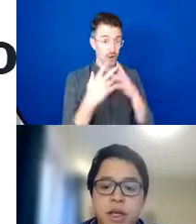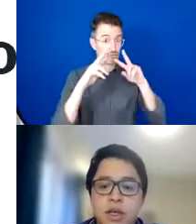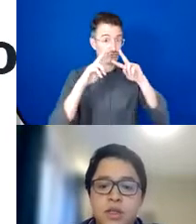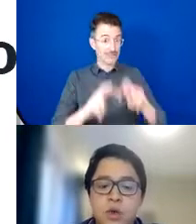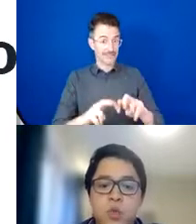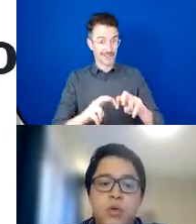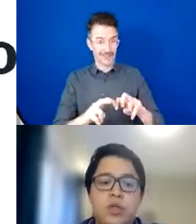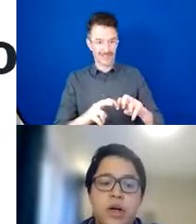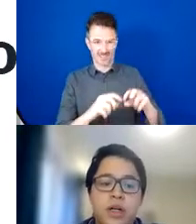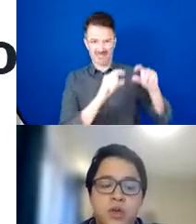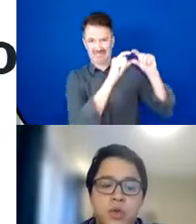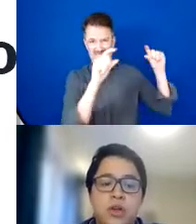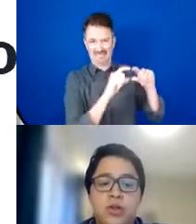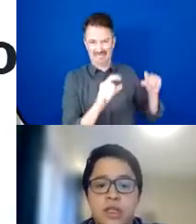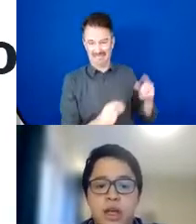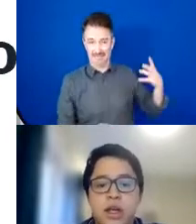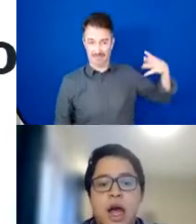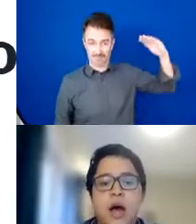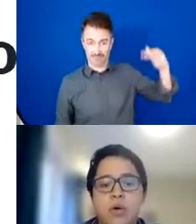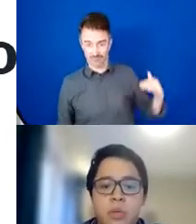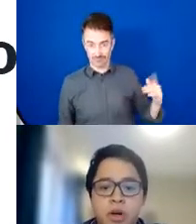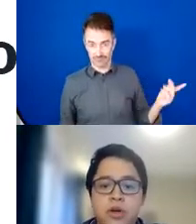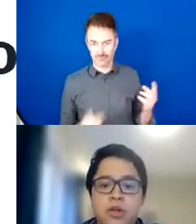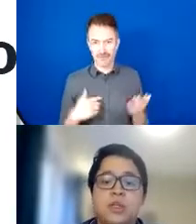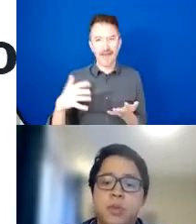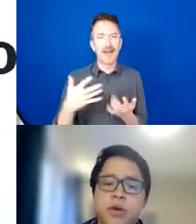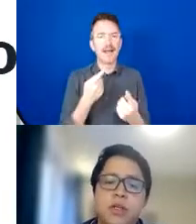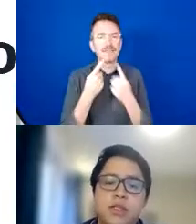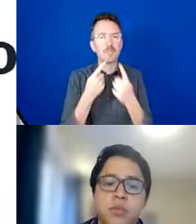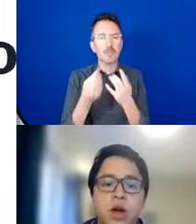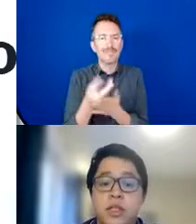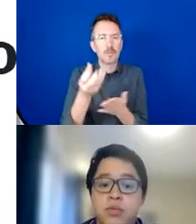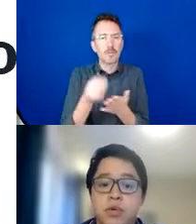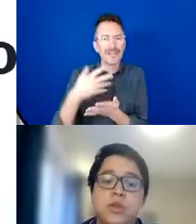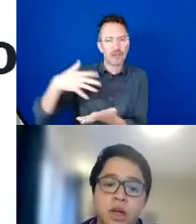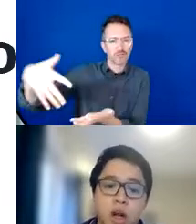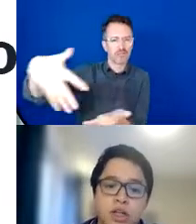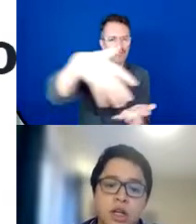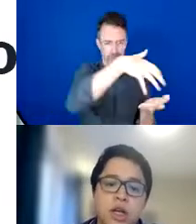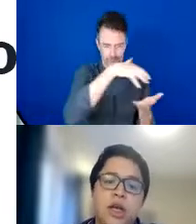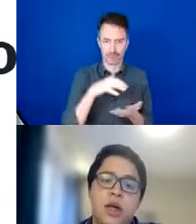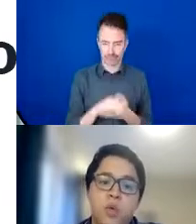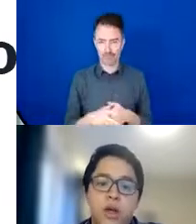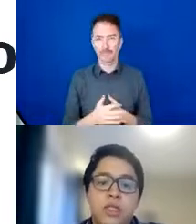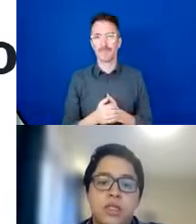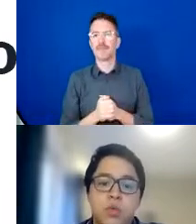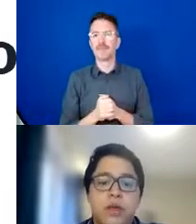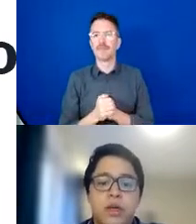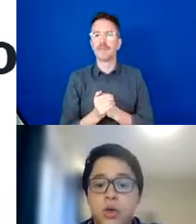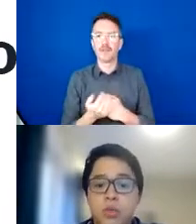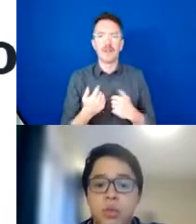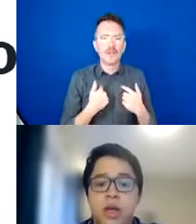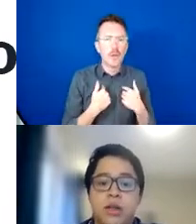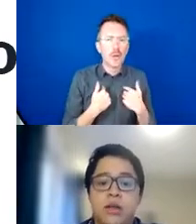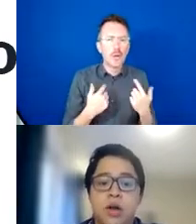series. So we were trying to understand how our partners experience the process of producing knowledge and what is the role